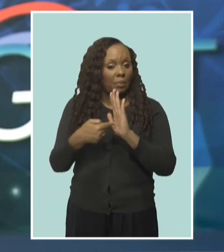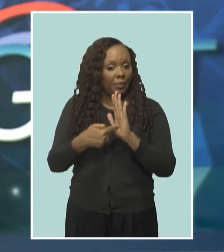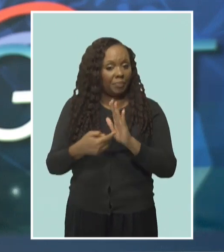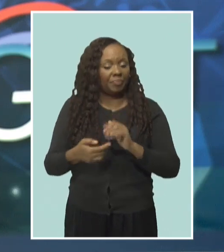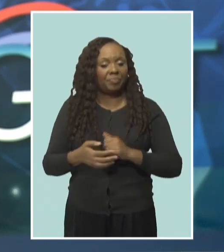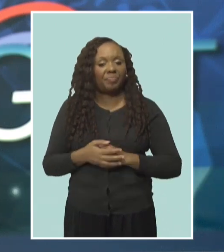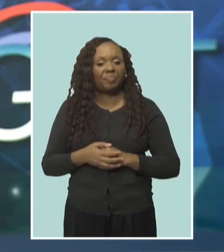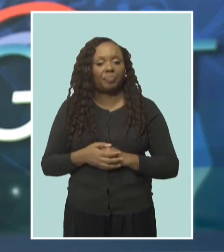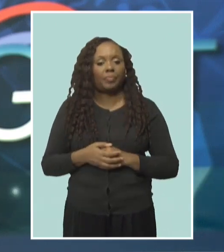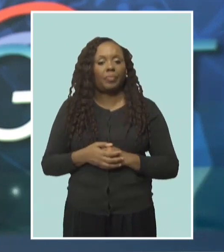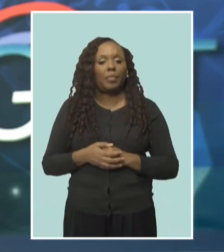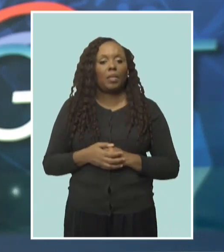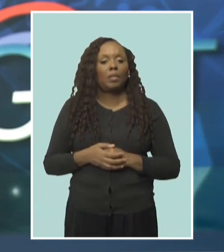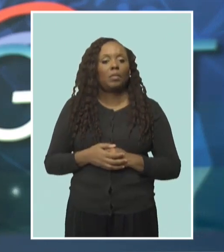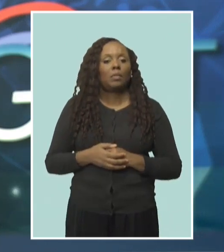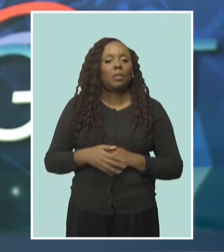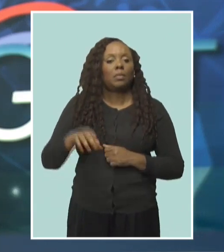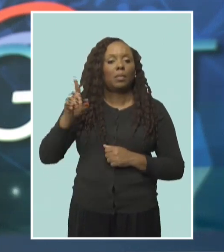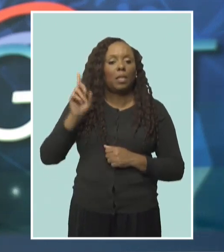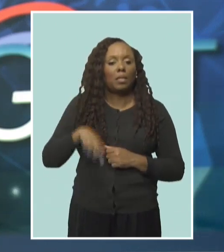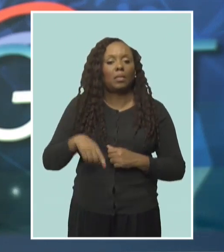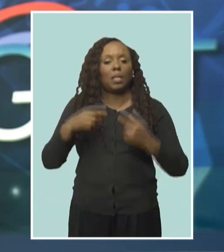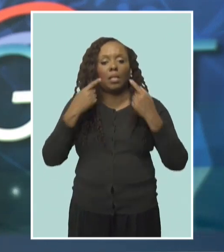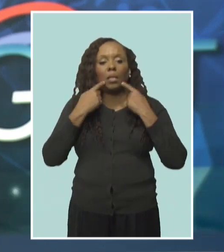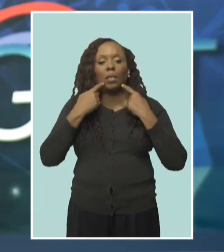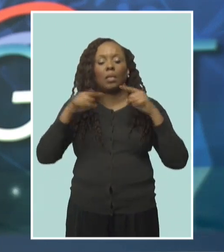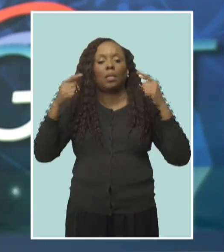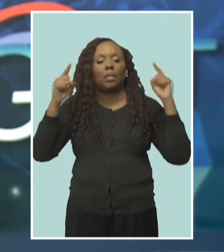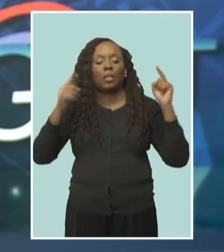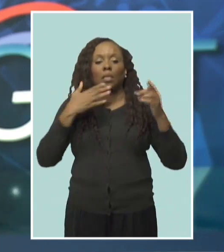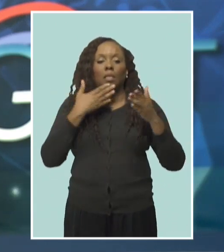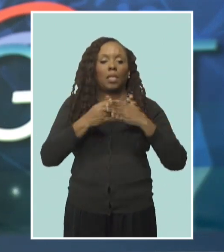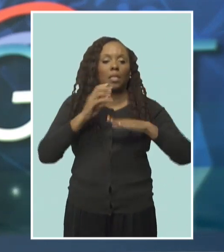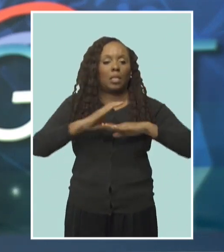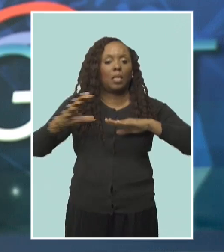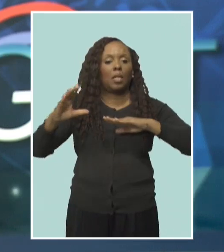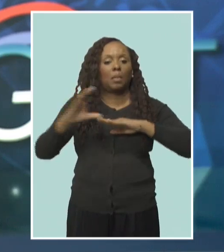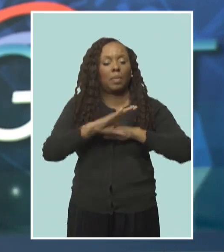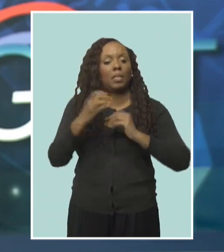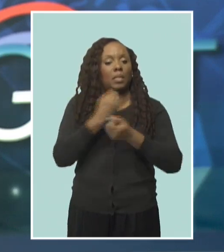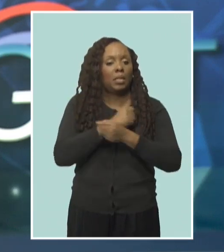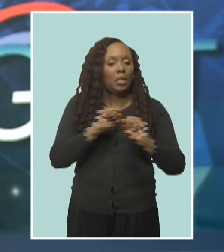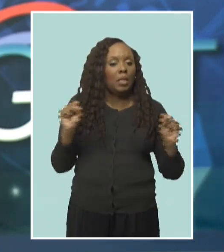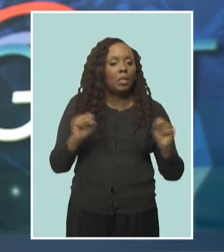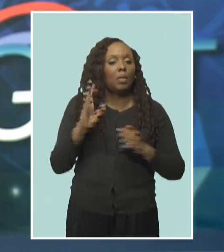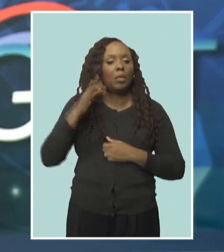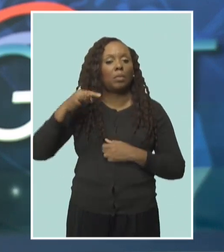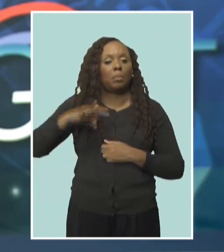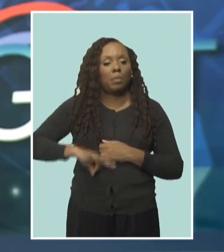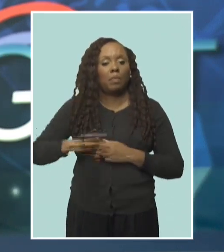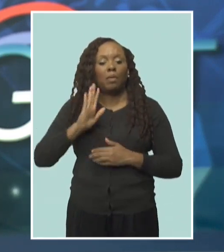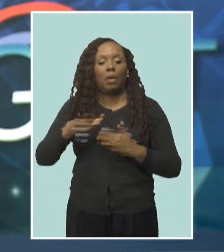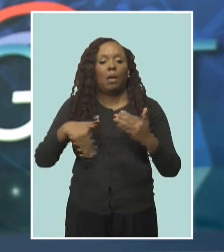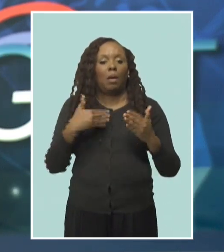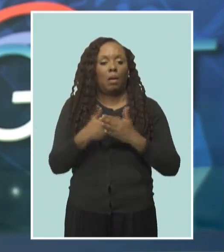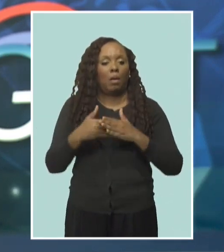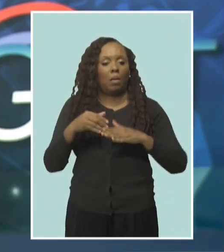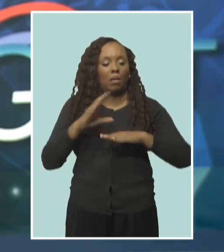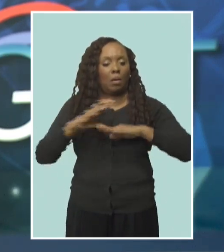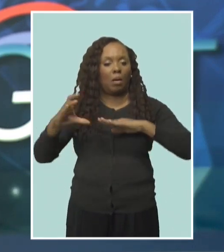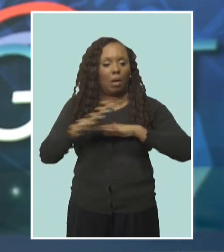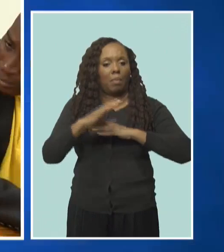example, as it is time for Barbados to achieve a type of regional security that will benefit all countries in the